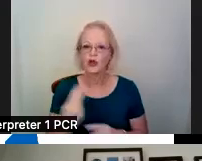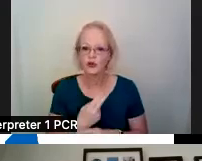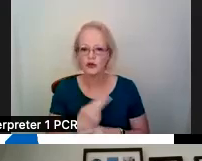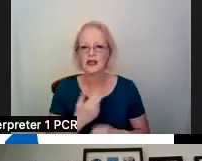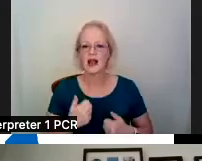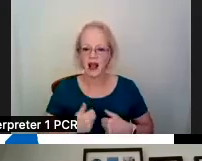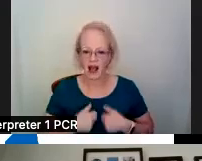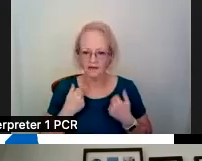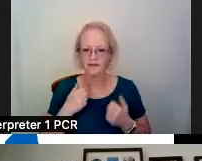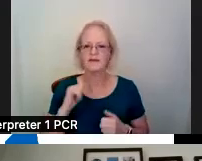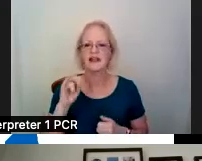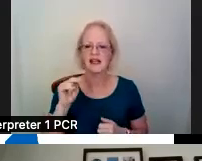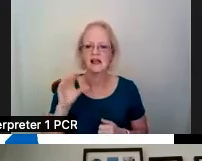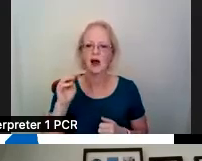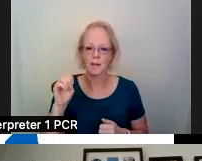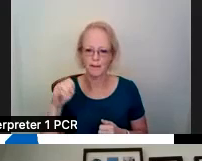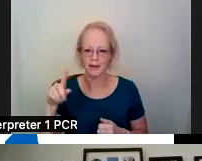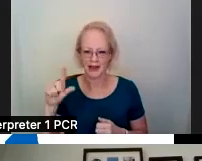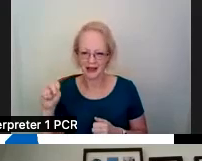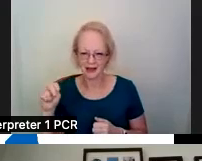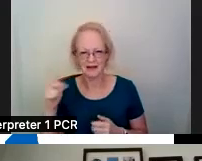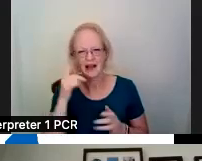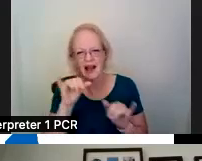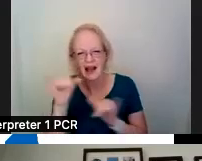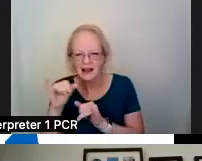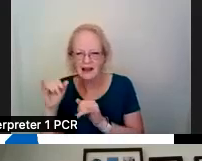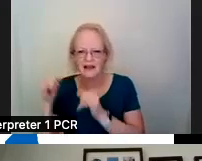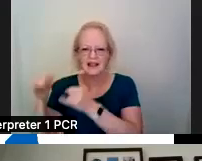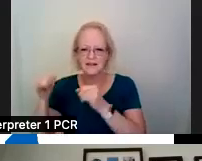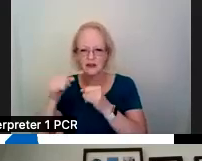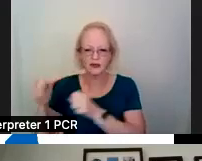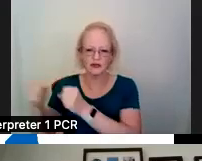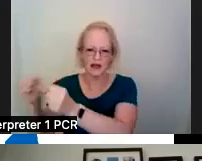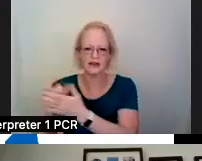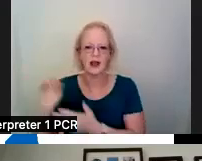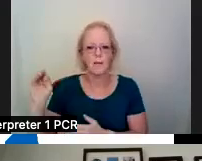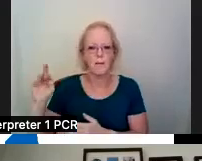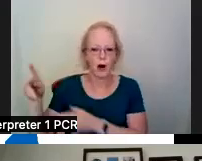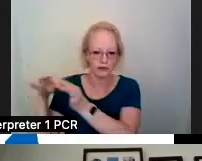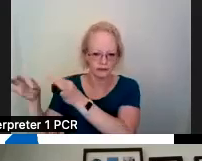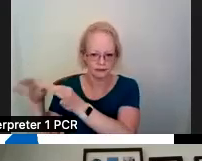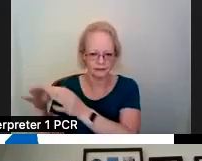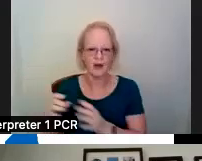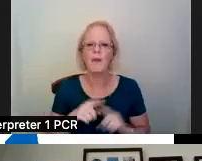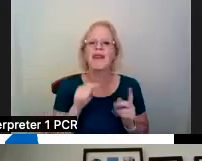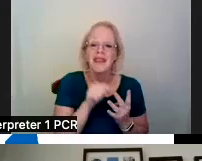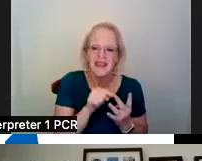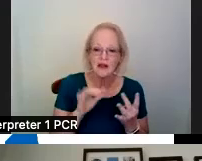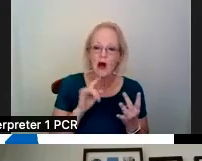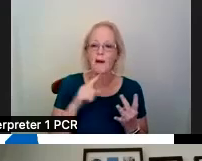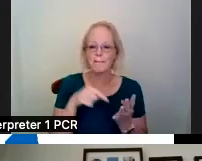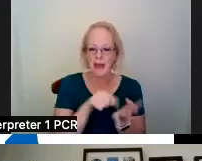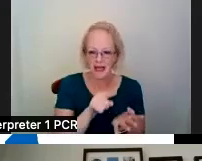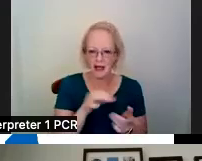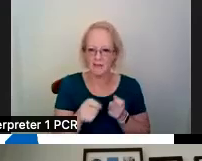funds, which is very much like the individual strategies that Mark talked to you about. But they're paid and managed from within the